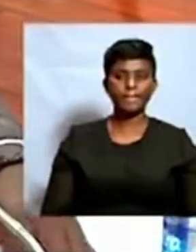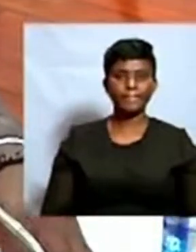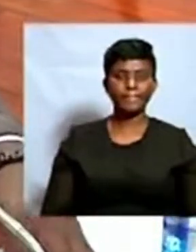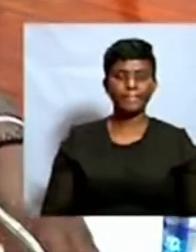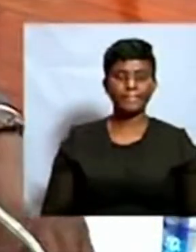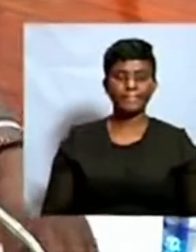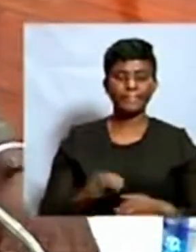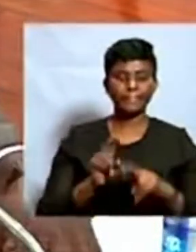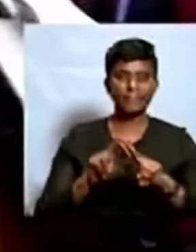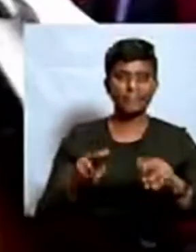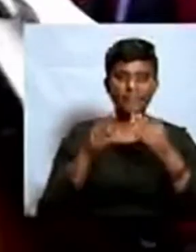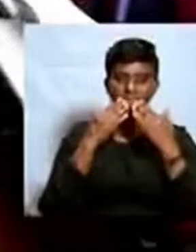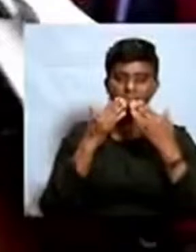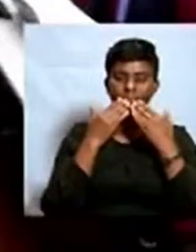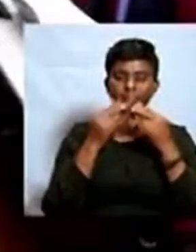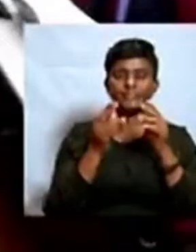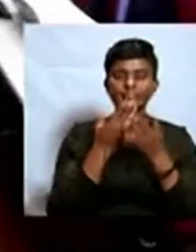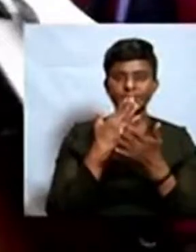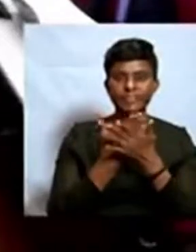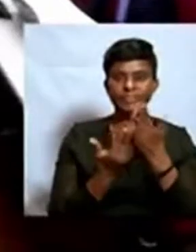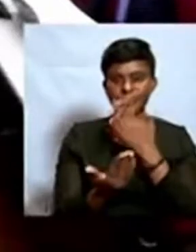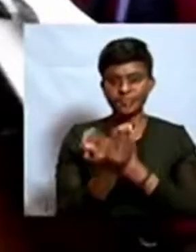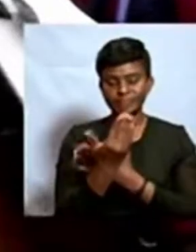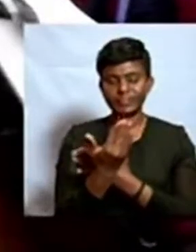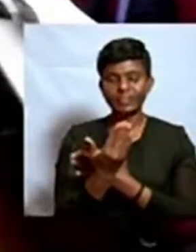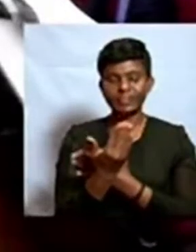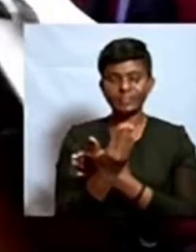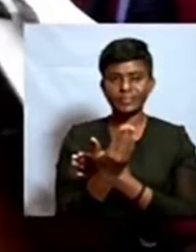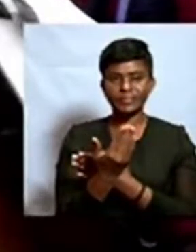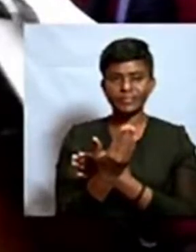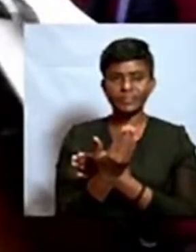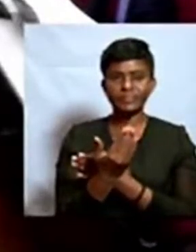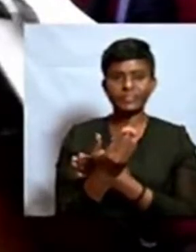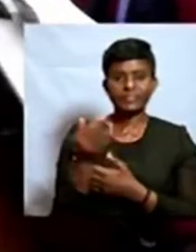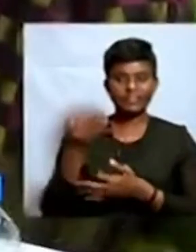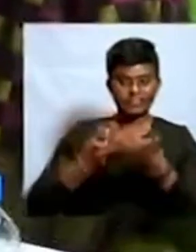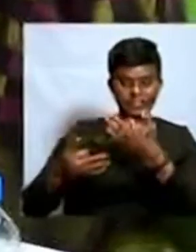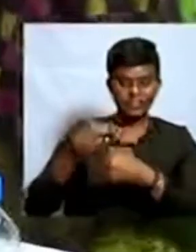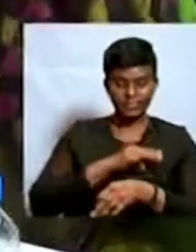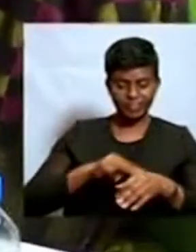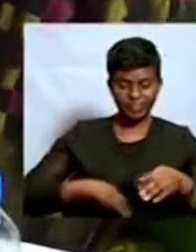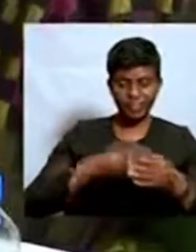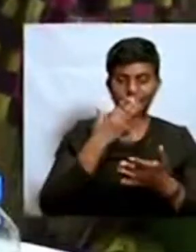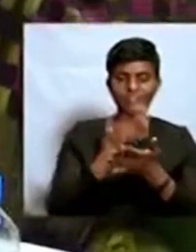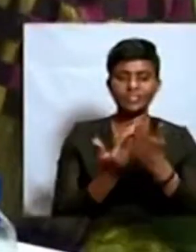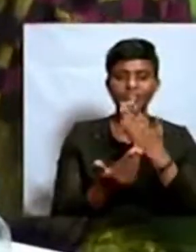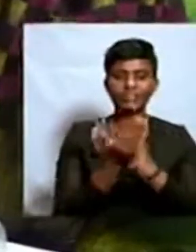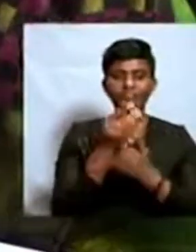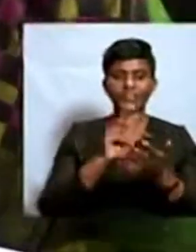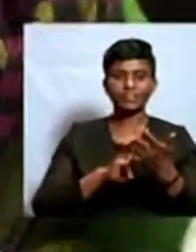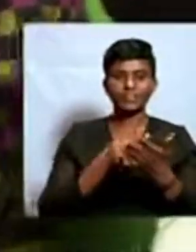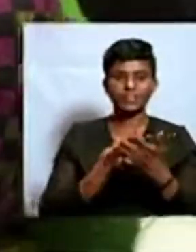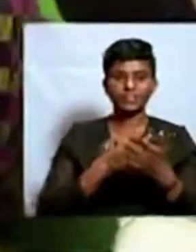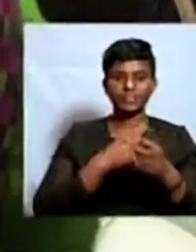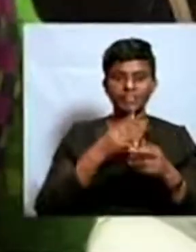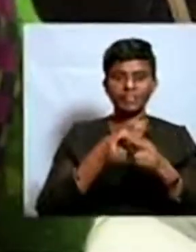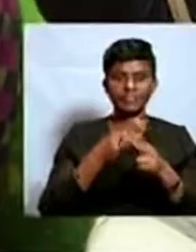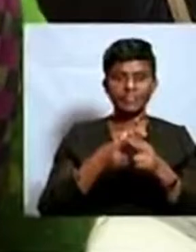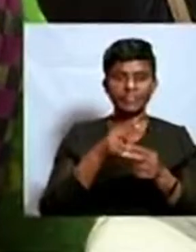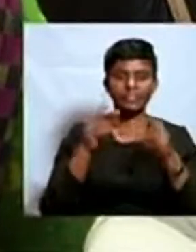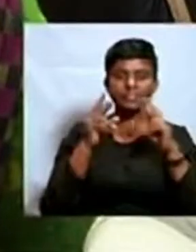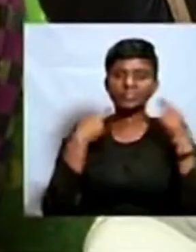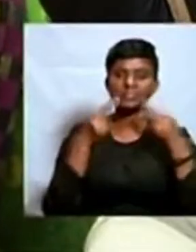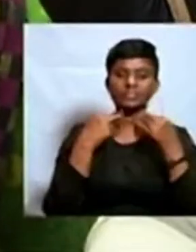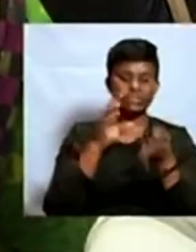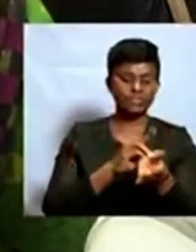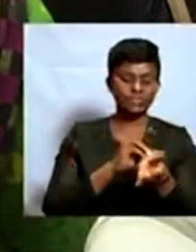Thank you, Chair. Good morning, Chair. Good morning, fellow members. Good morning, witness. Reverend Dr. Given